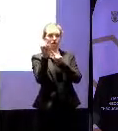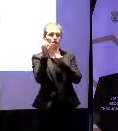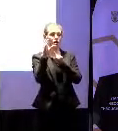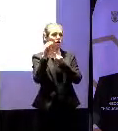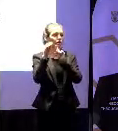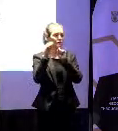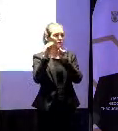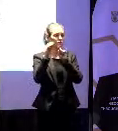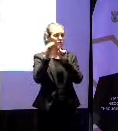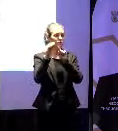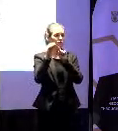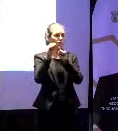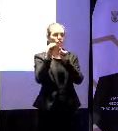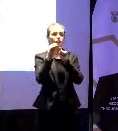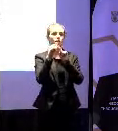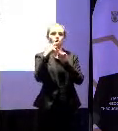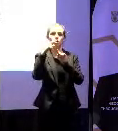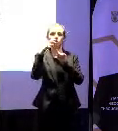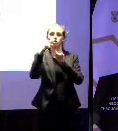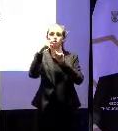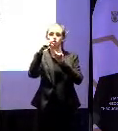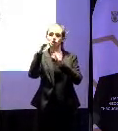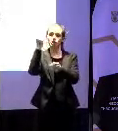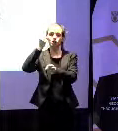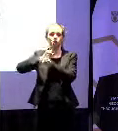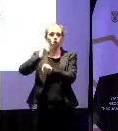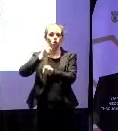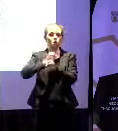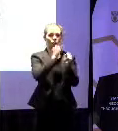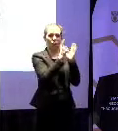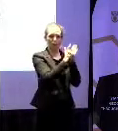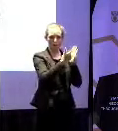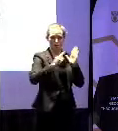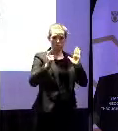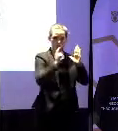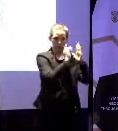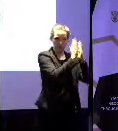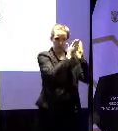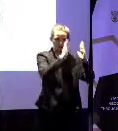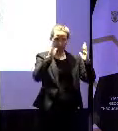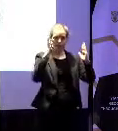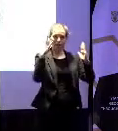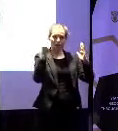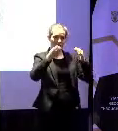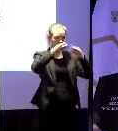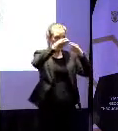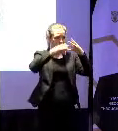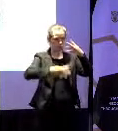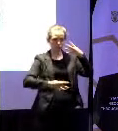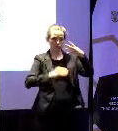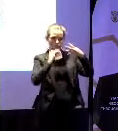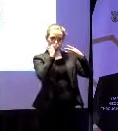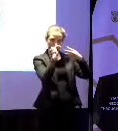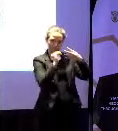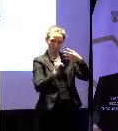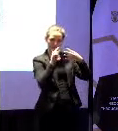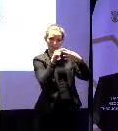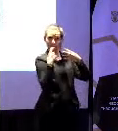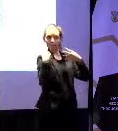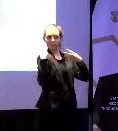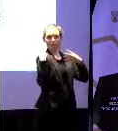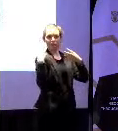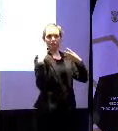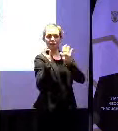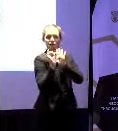GeoLibrary, what you'll find there, you're going to find, for example, we've got the recent gazettes. These